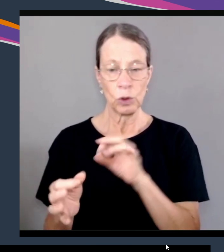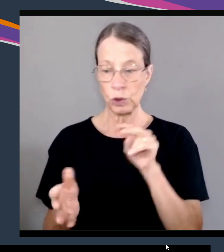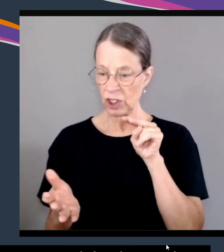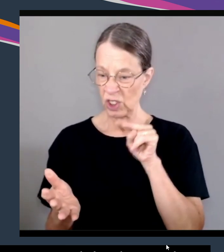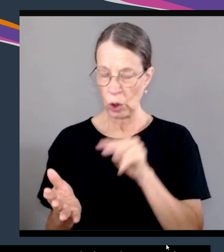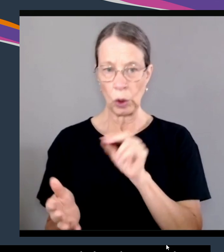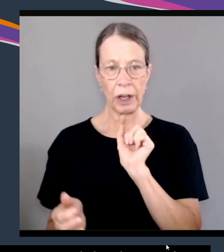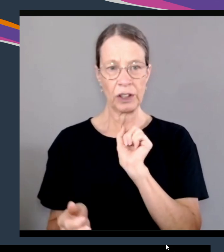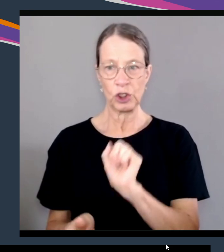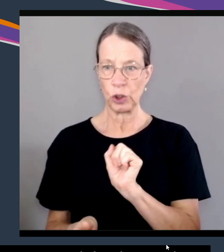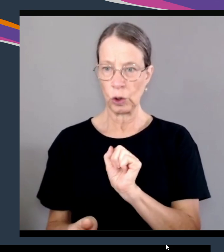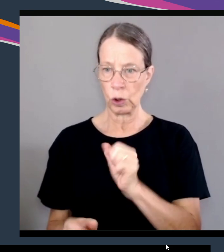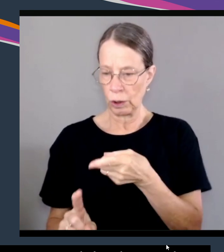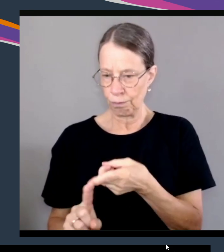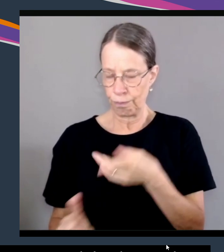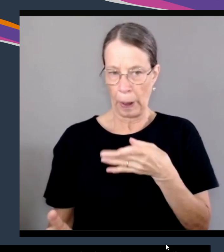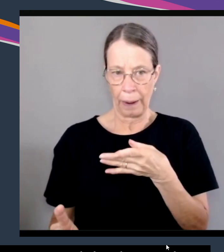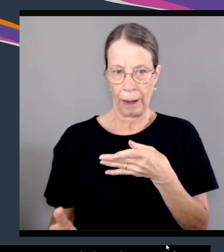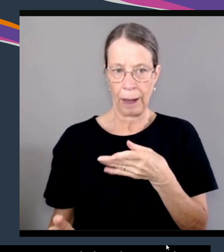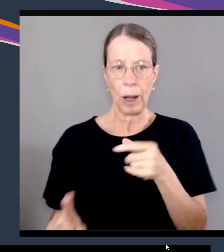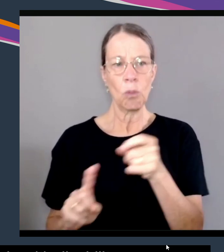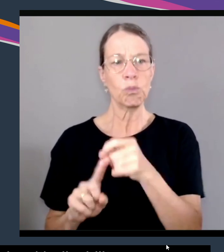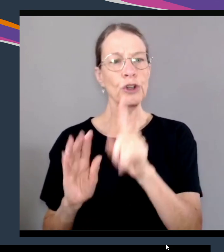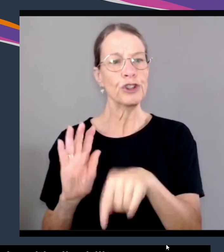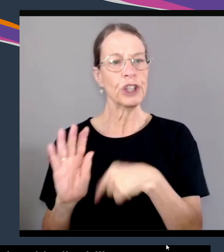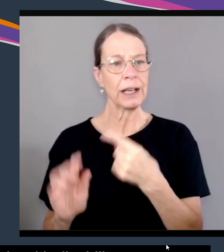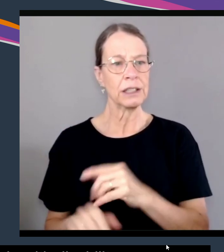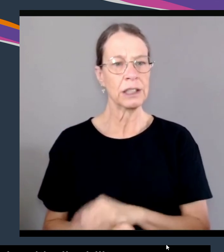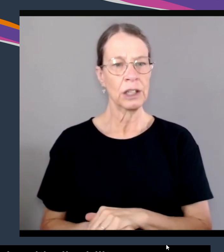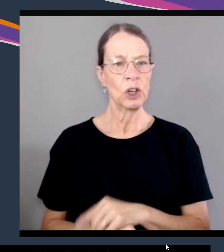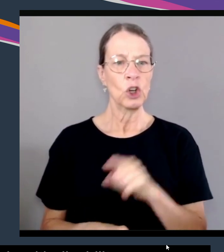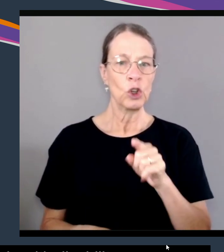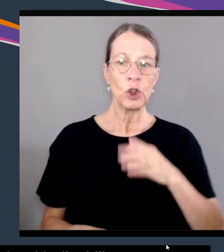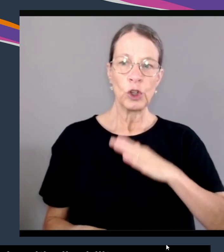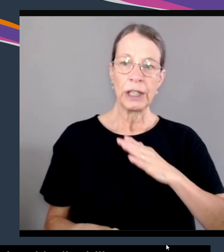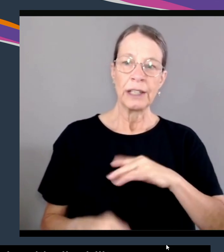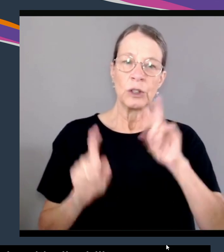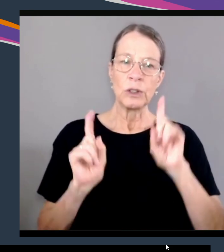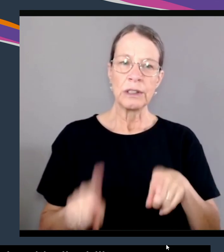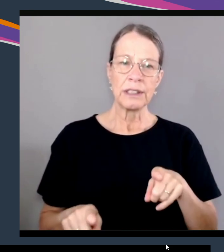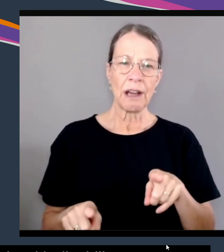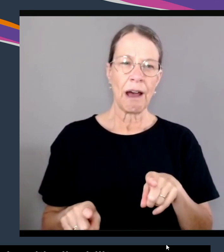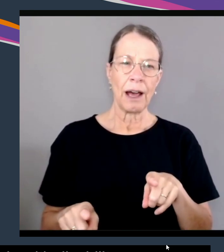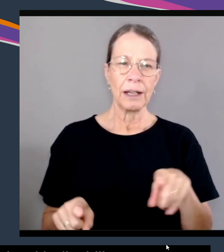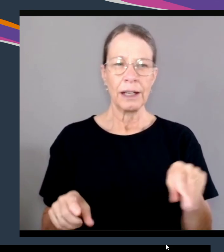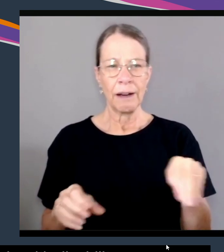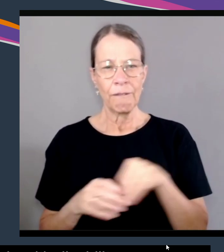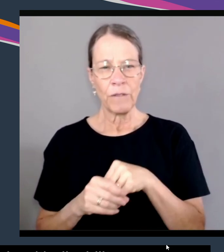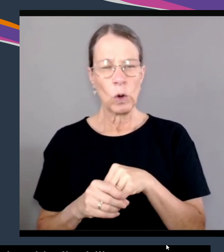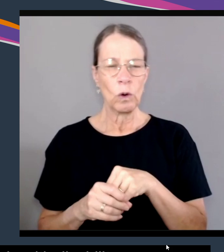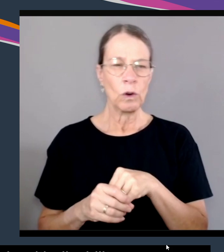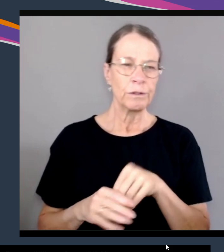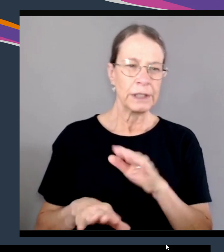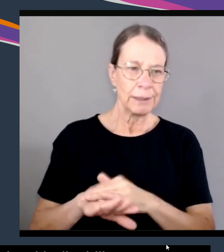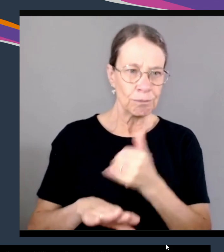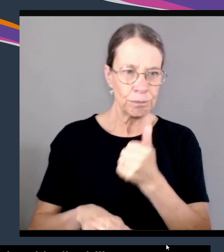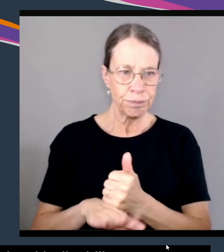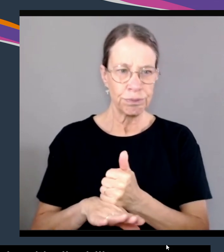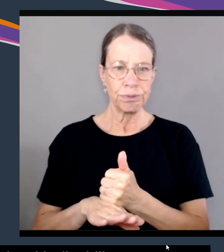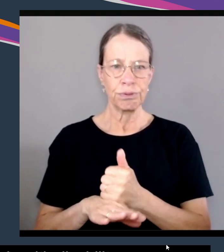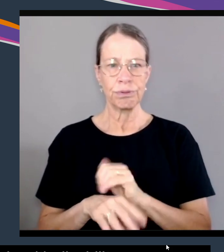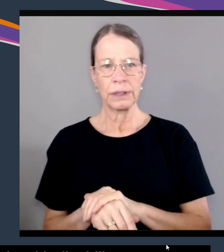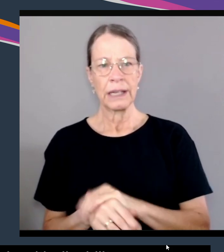You need to start buying into building a safe and inclusive place for a principal site in which it's